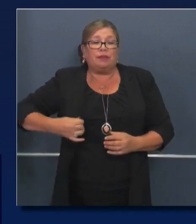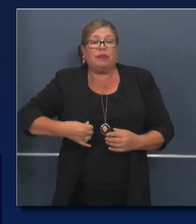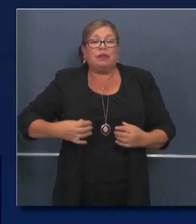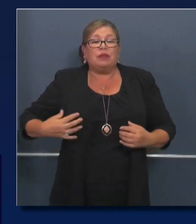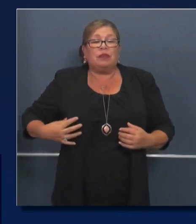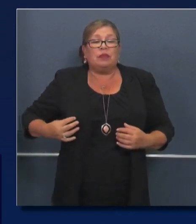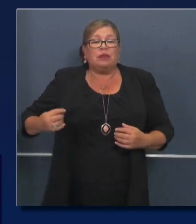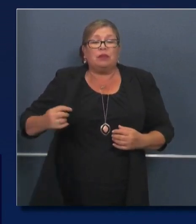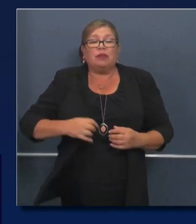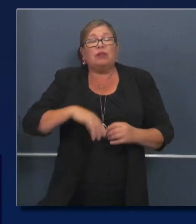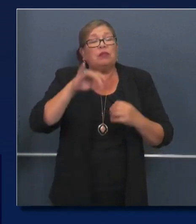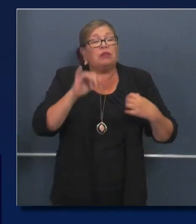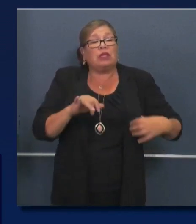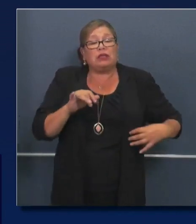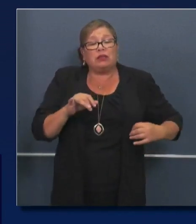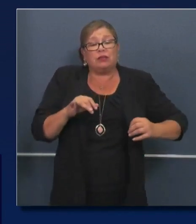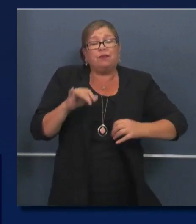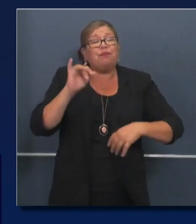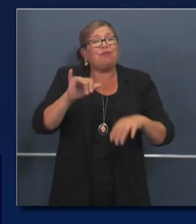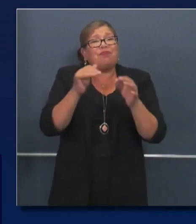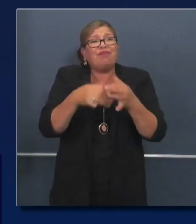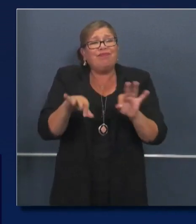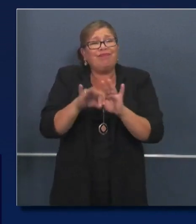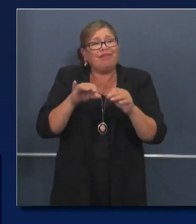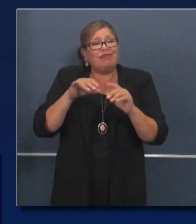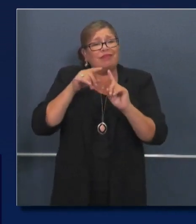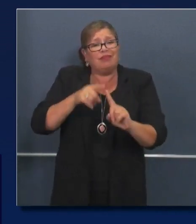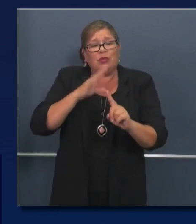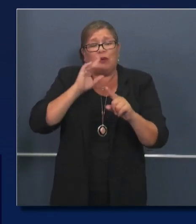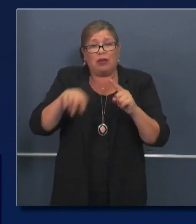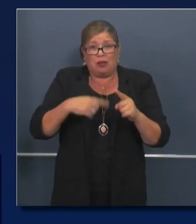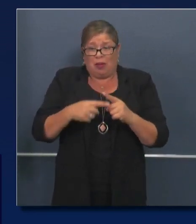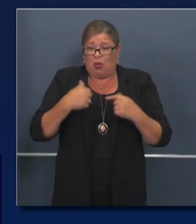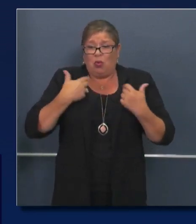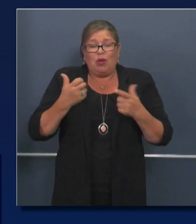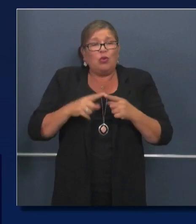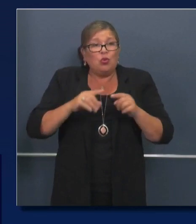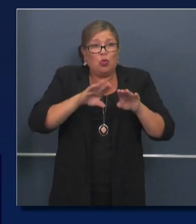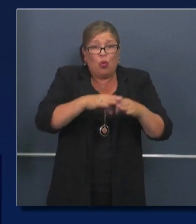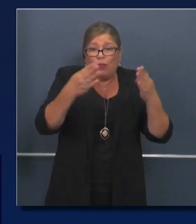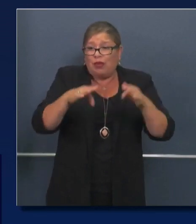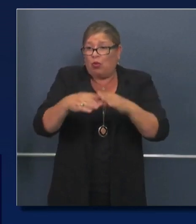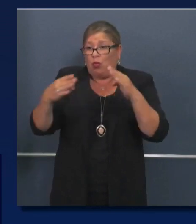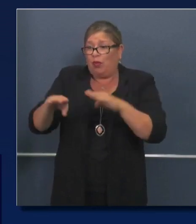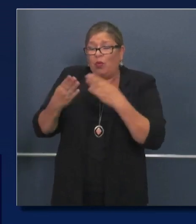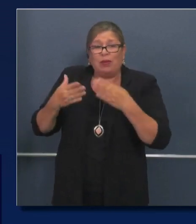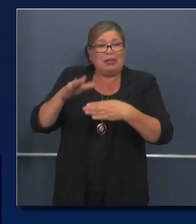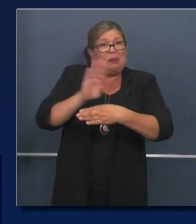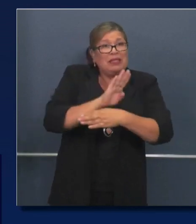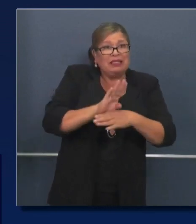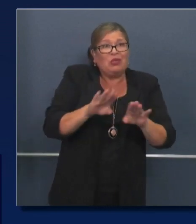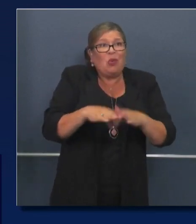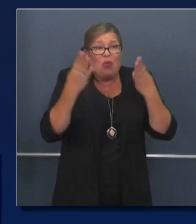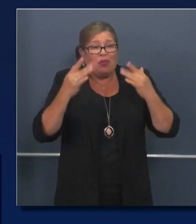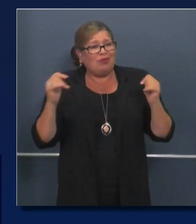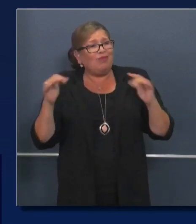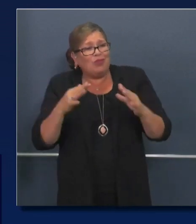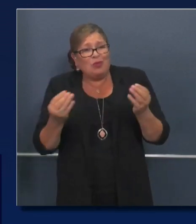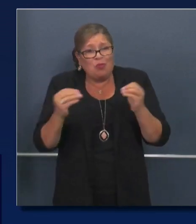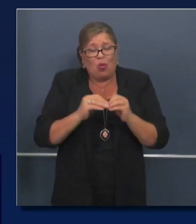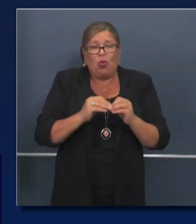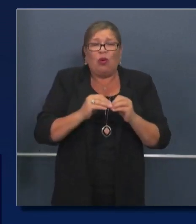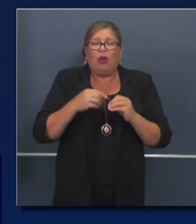of reopening the economy in the state of California, and doing so in a thoughtful and judicious way, mindful of people's public health